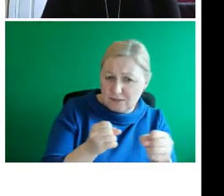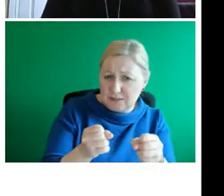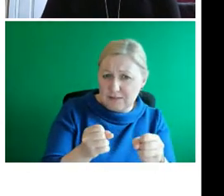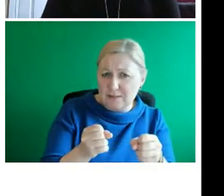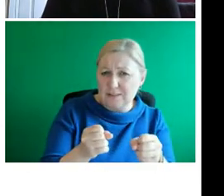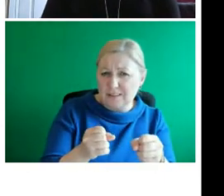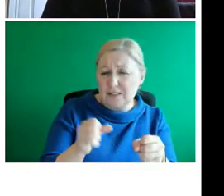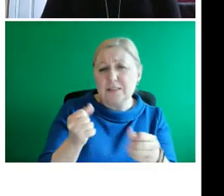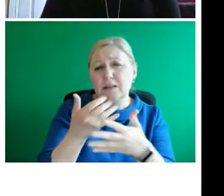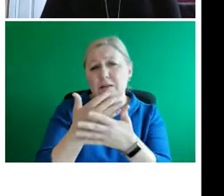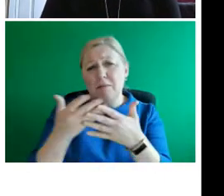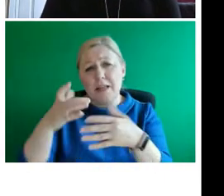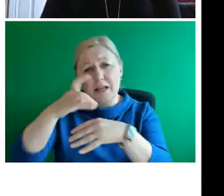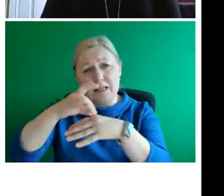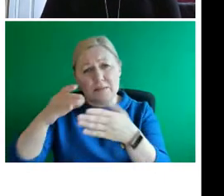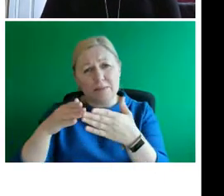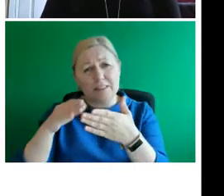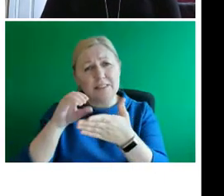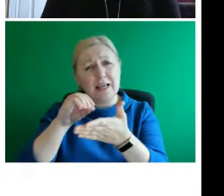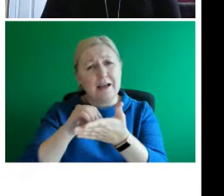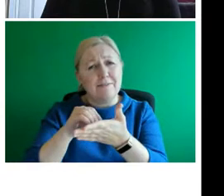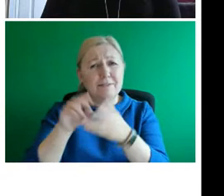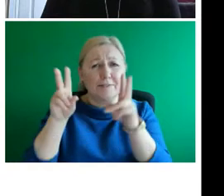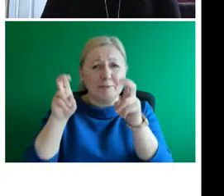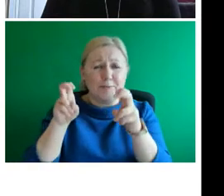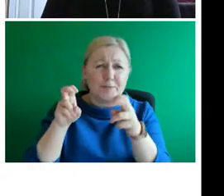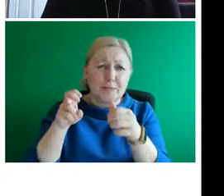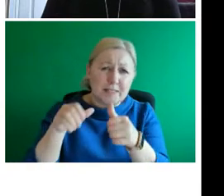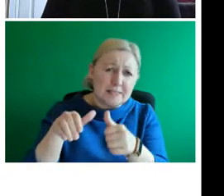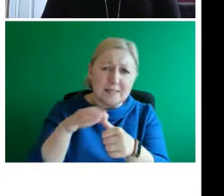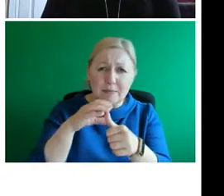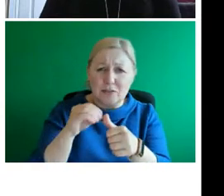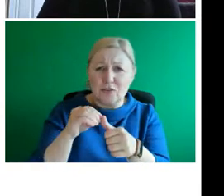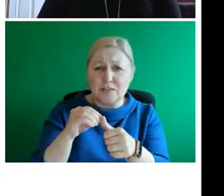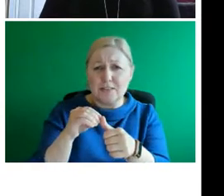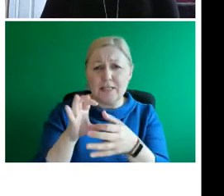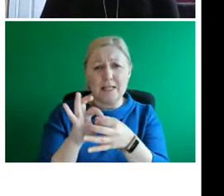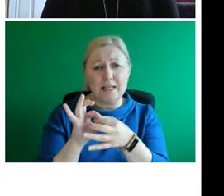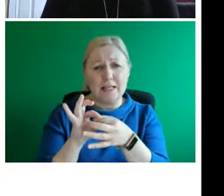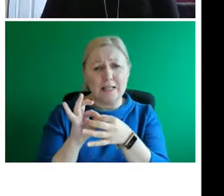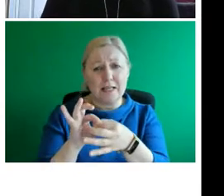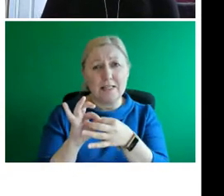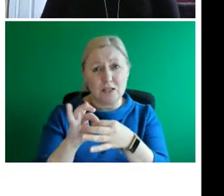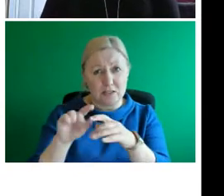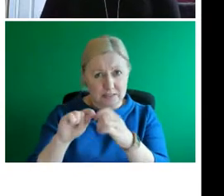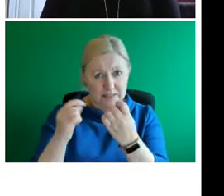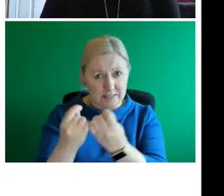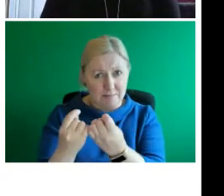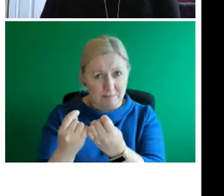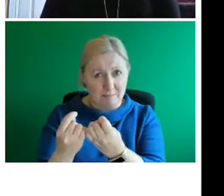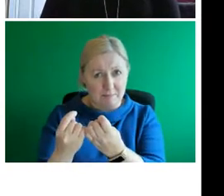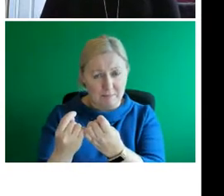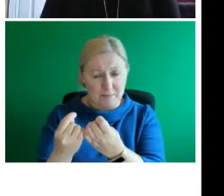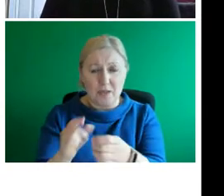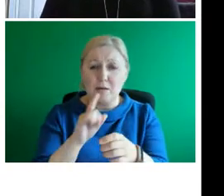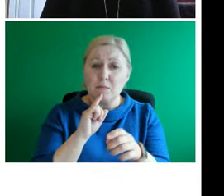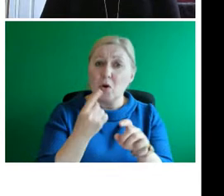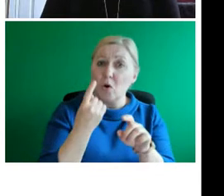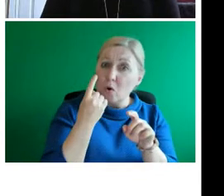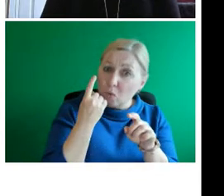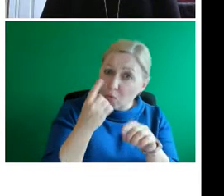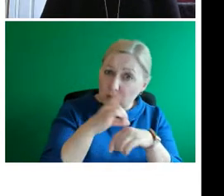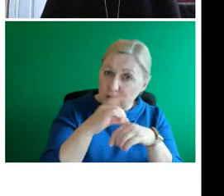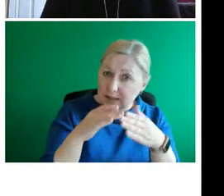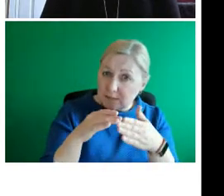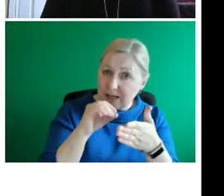a liaison psychiatry team, but there's only one hospital in the country that has one that's specialising in those over the age of